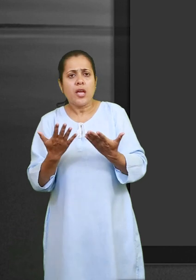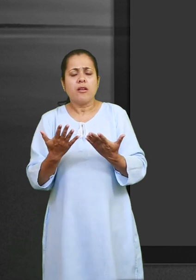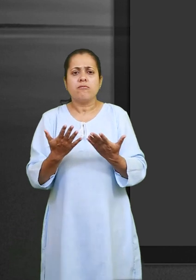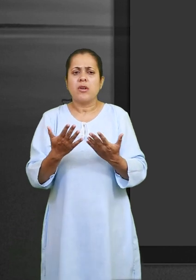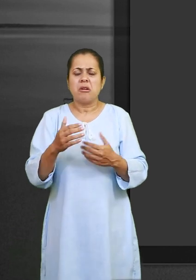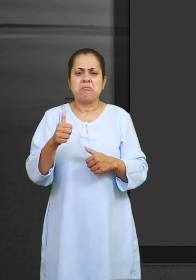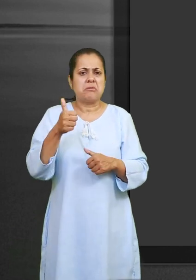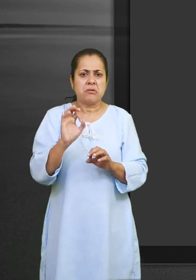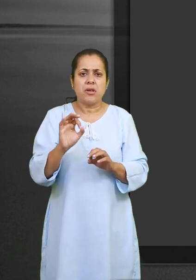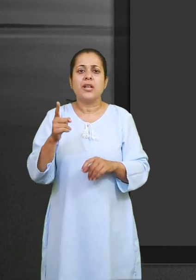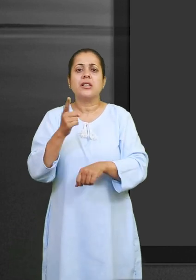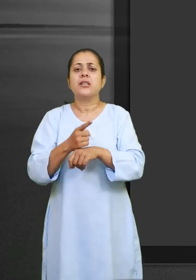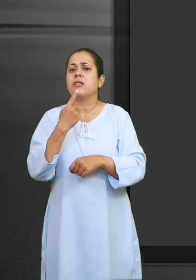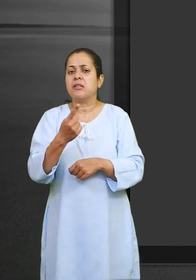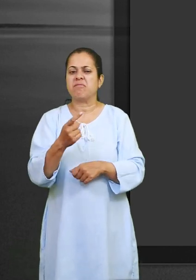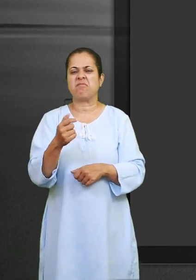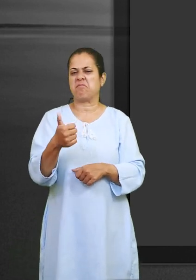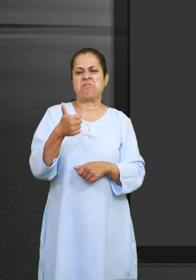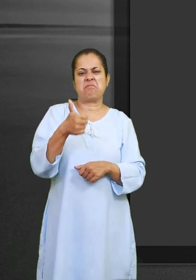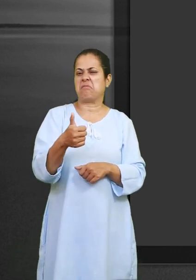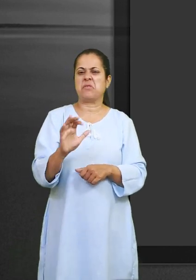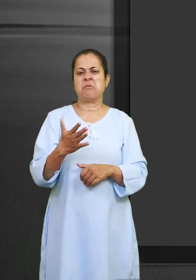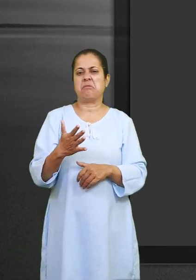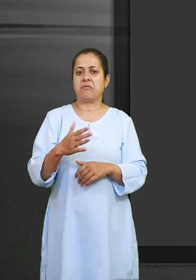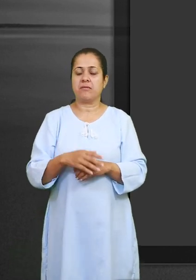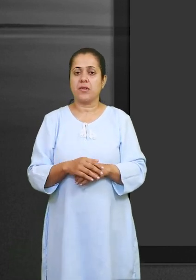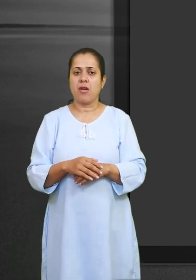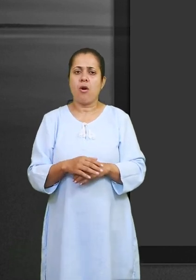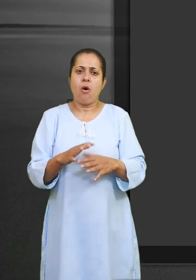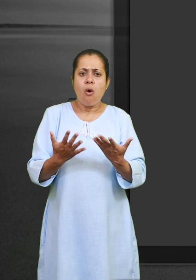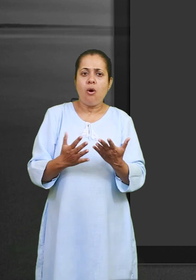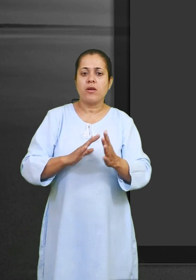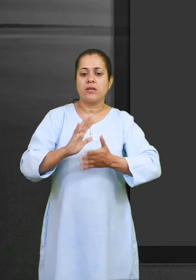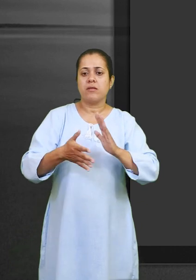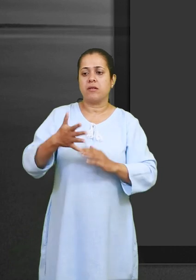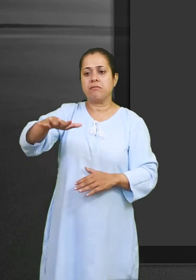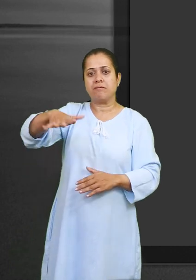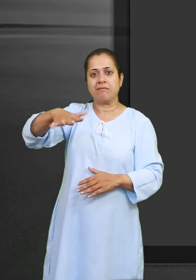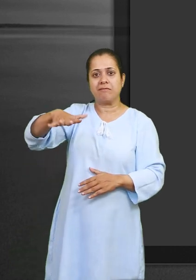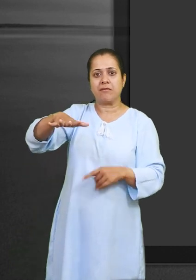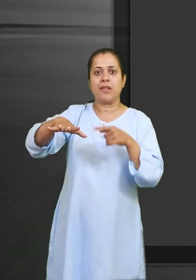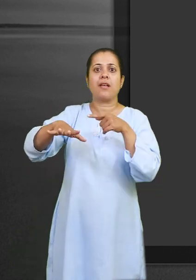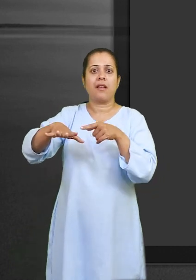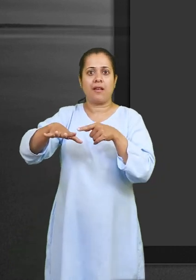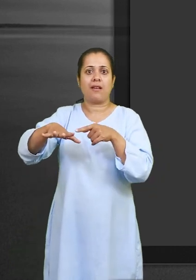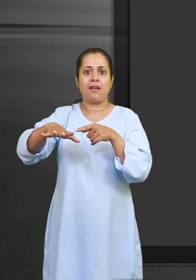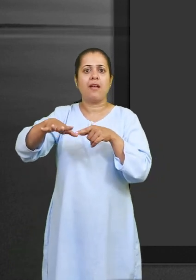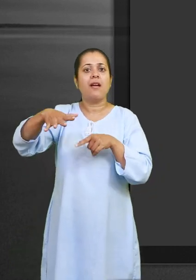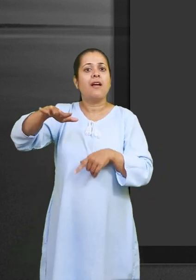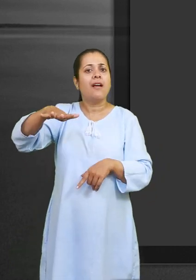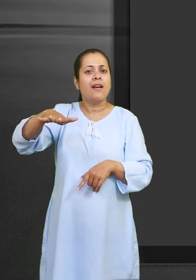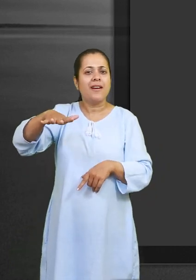is low, then she will say, y'all have not done a very good job. Or she might do an action like this, y'all have performed